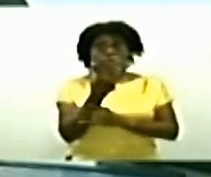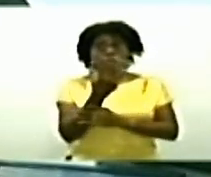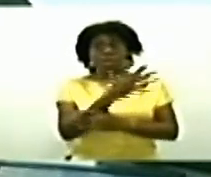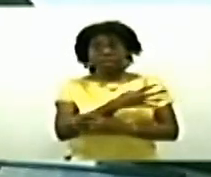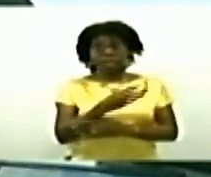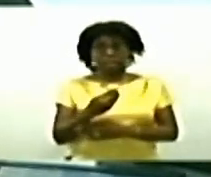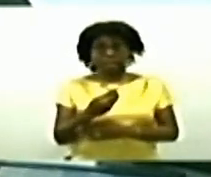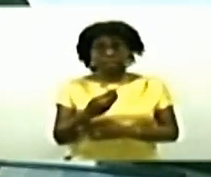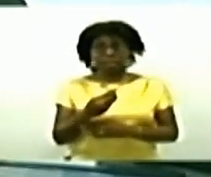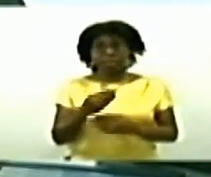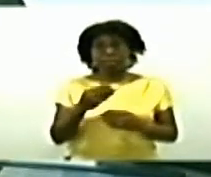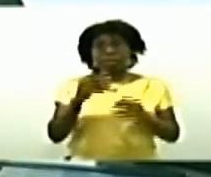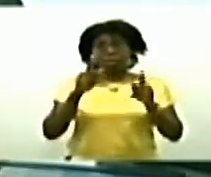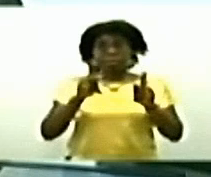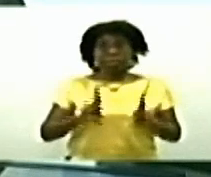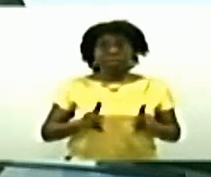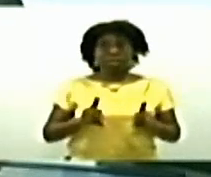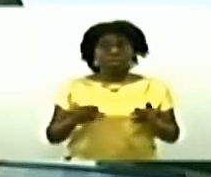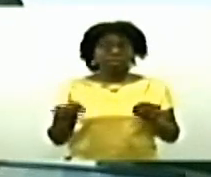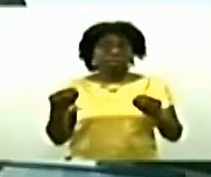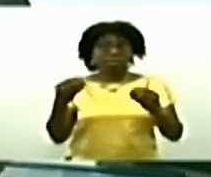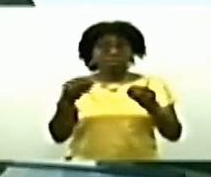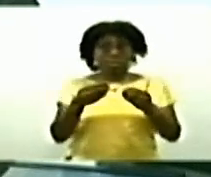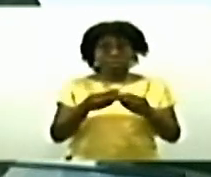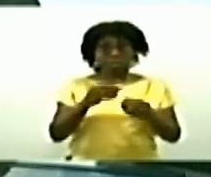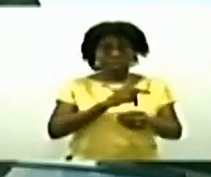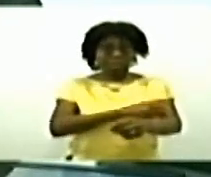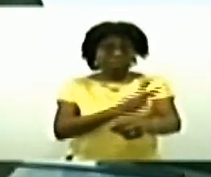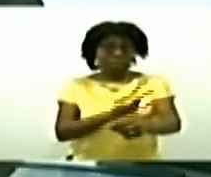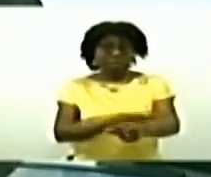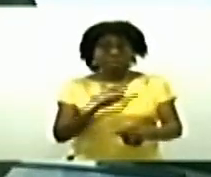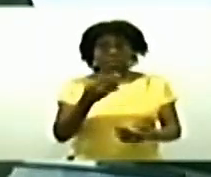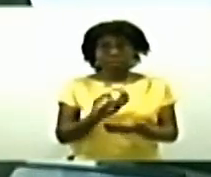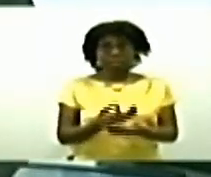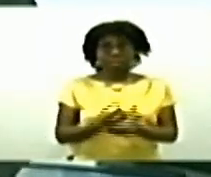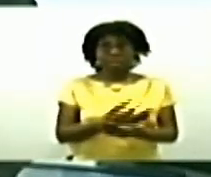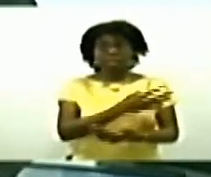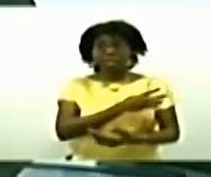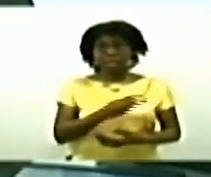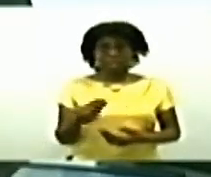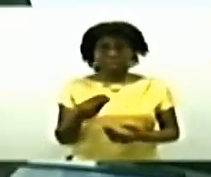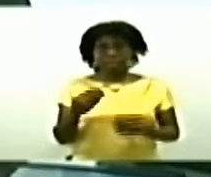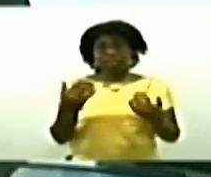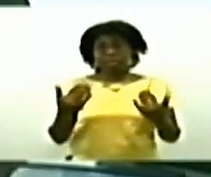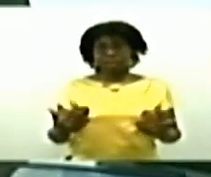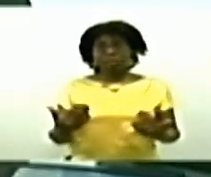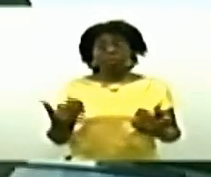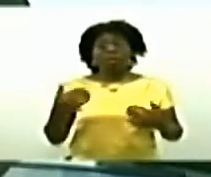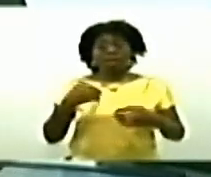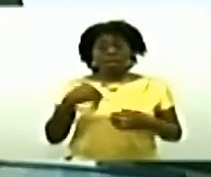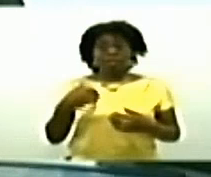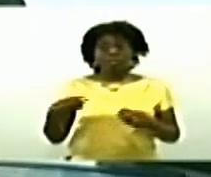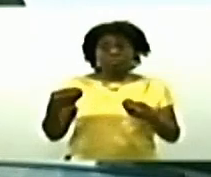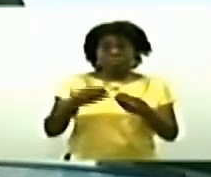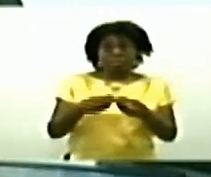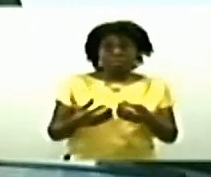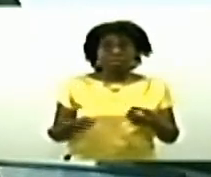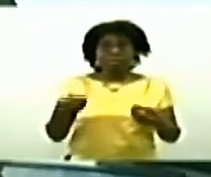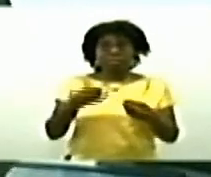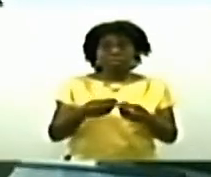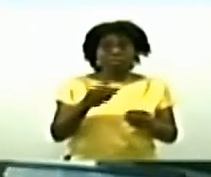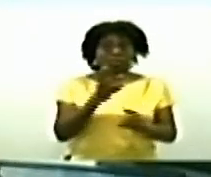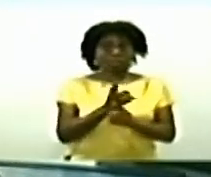such, persons are more empowered financially and continue to procure more and more vehicles on an annual